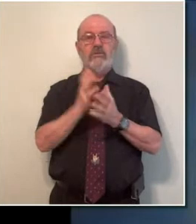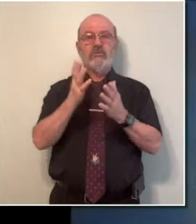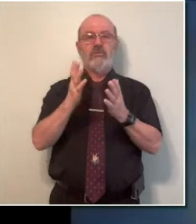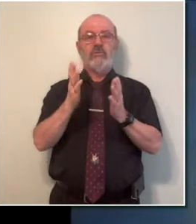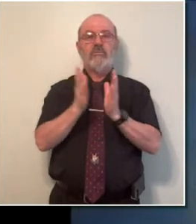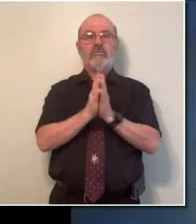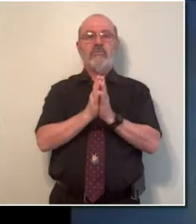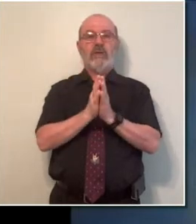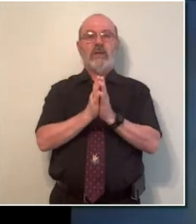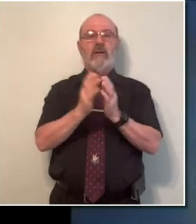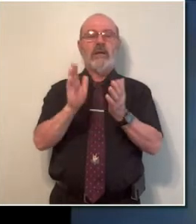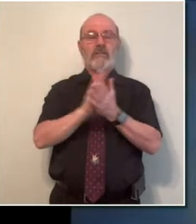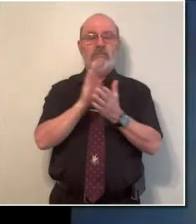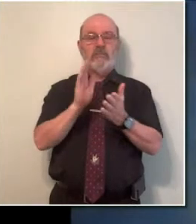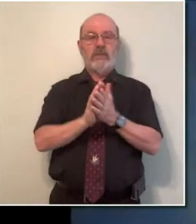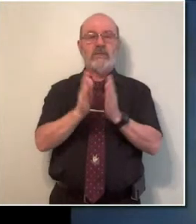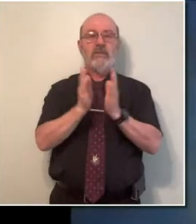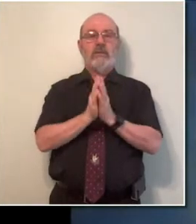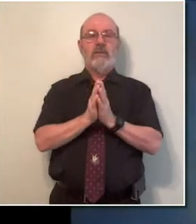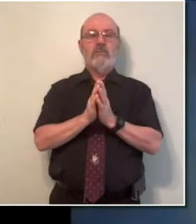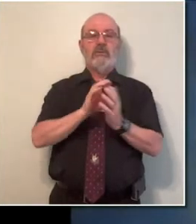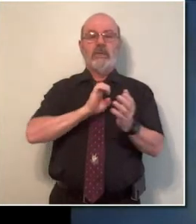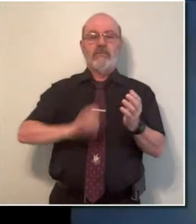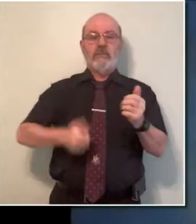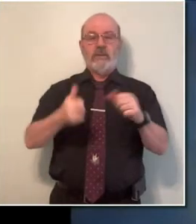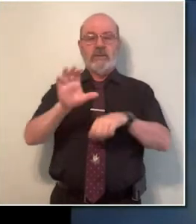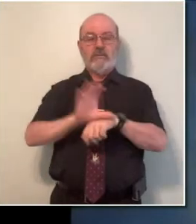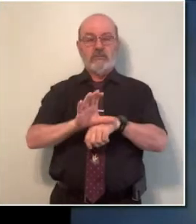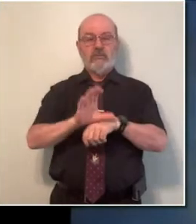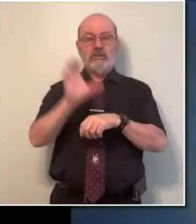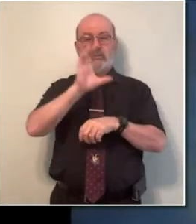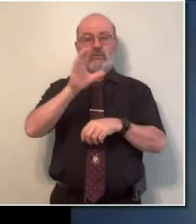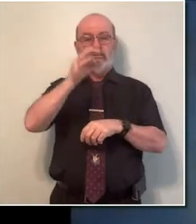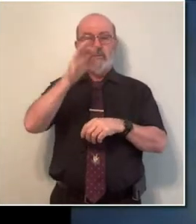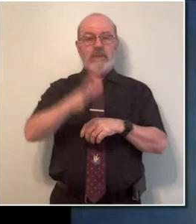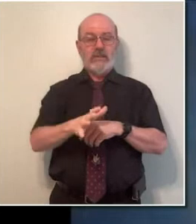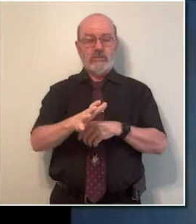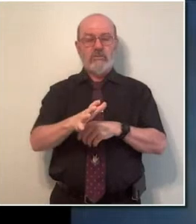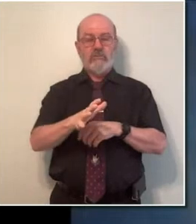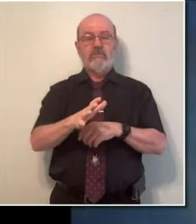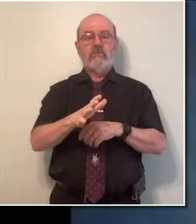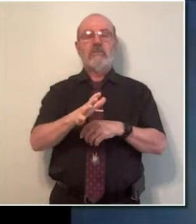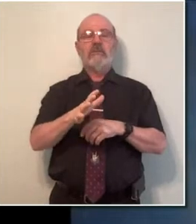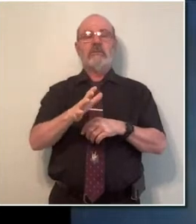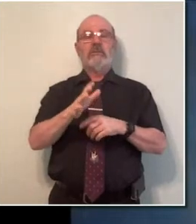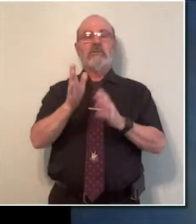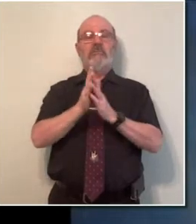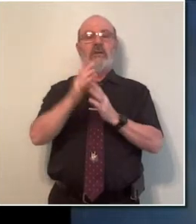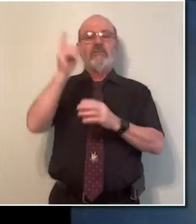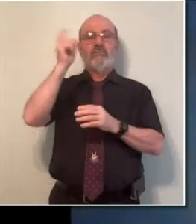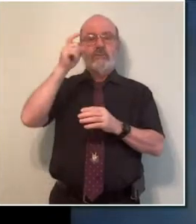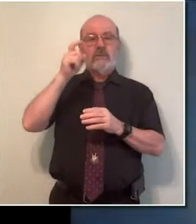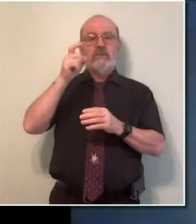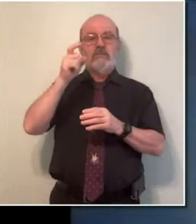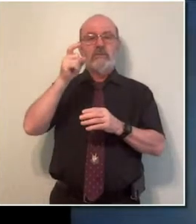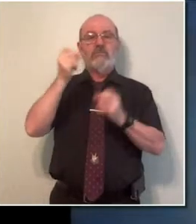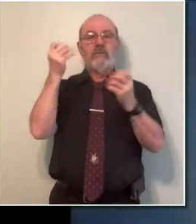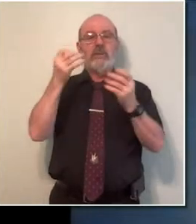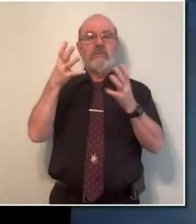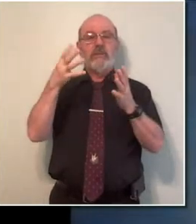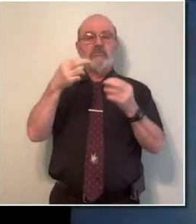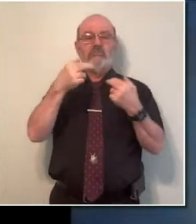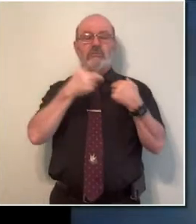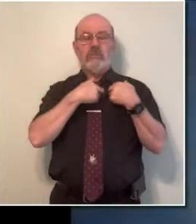and praise, pray for Emmanuel Baptist as they search for a preacher, a pastor. Pray for wisdom as we have many